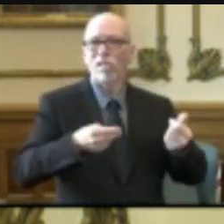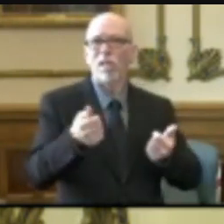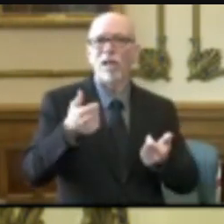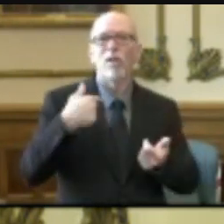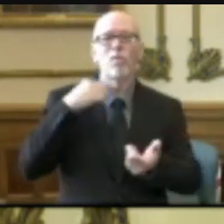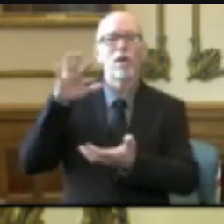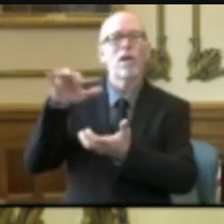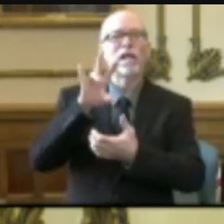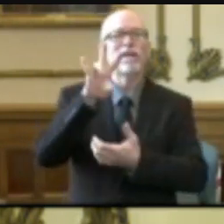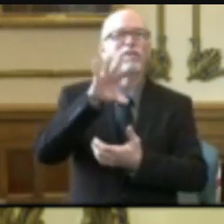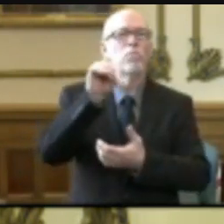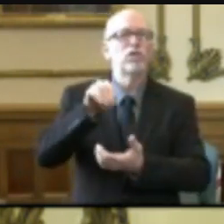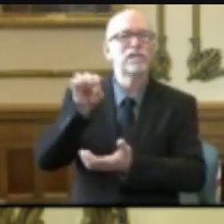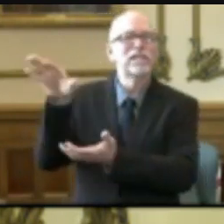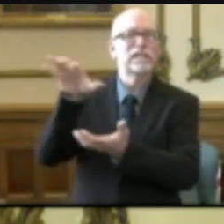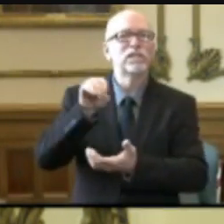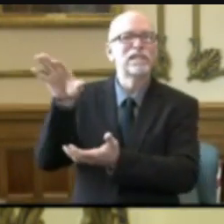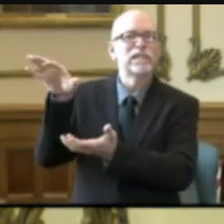COVID-19 crisis.